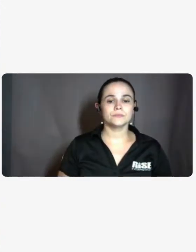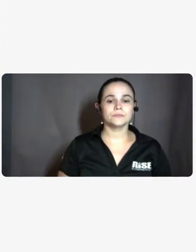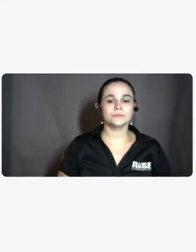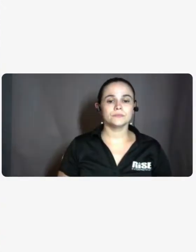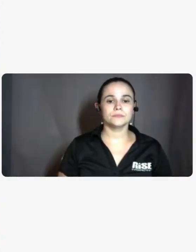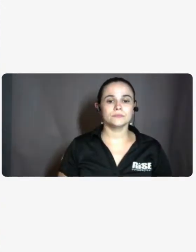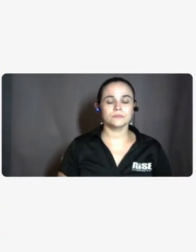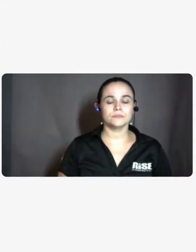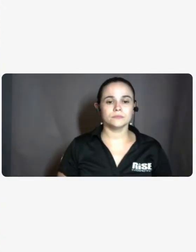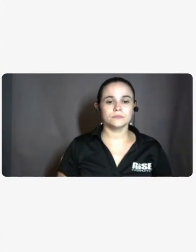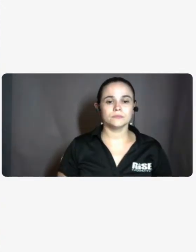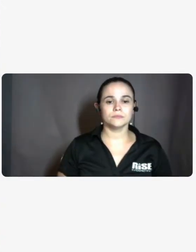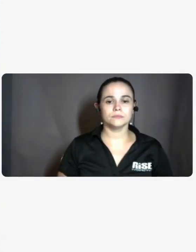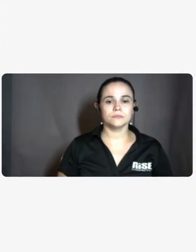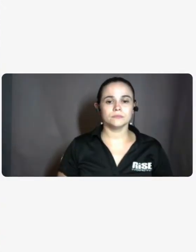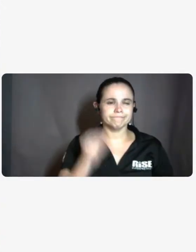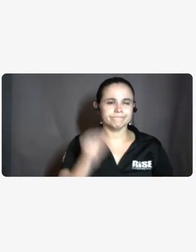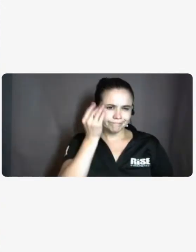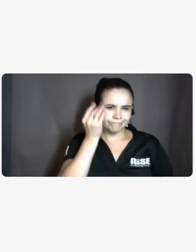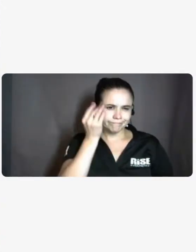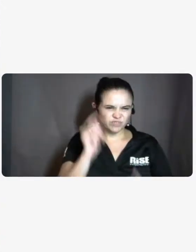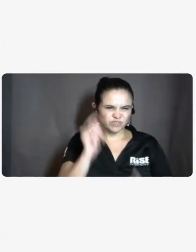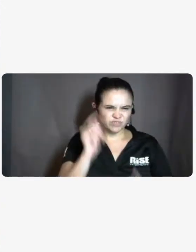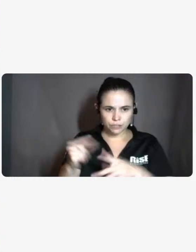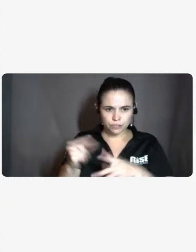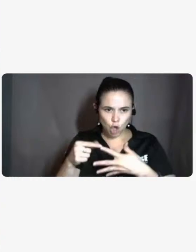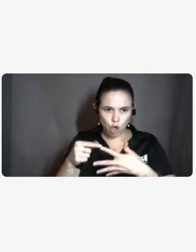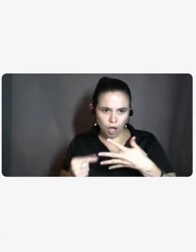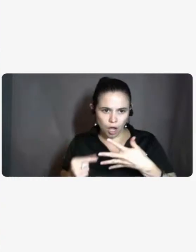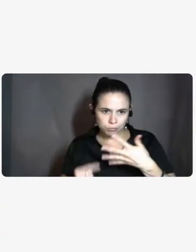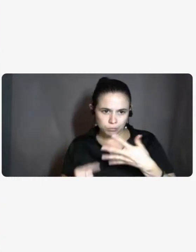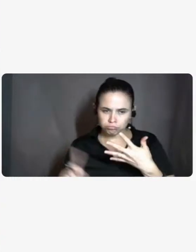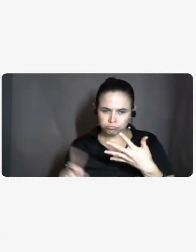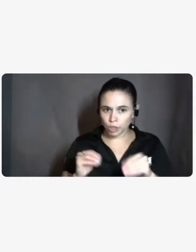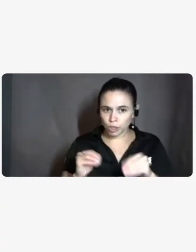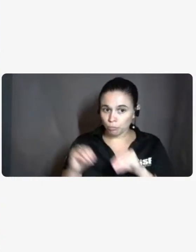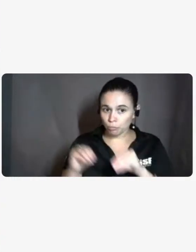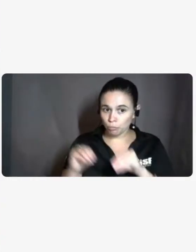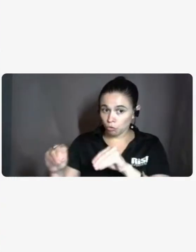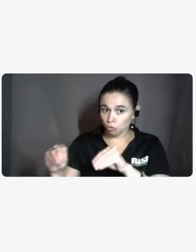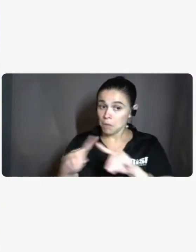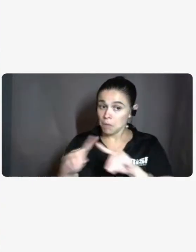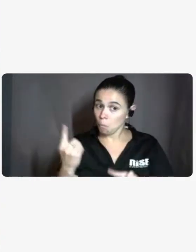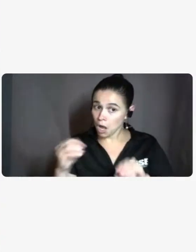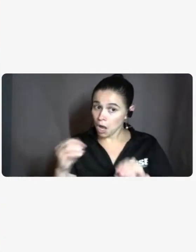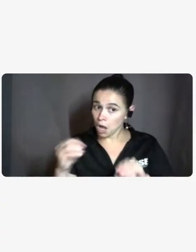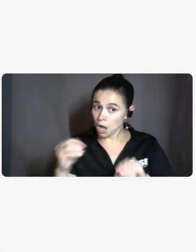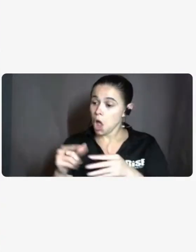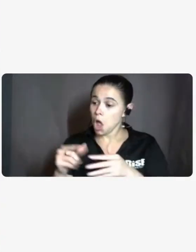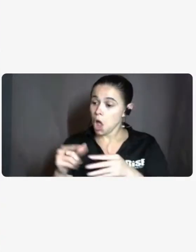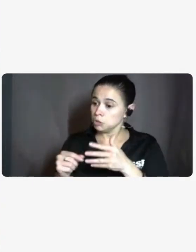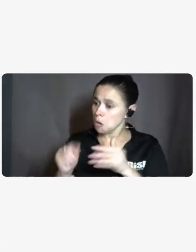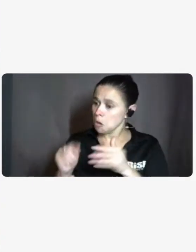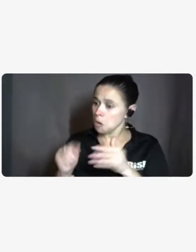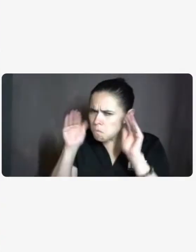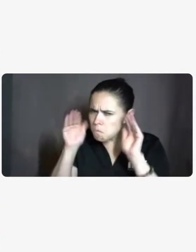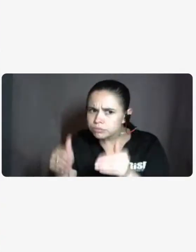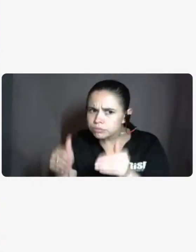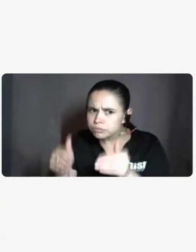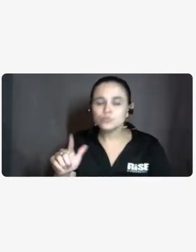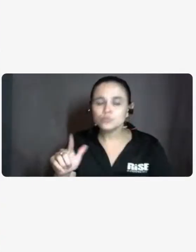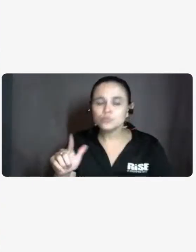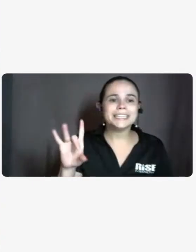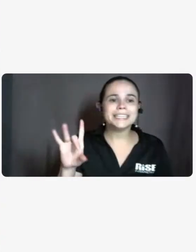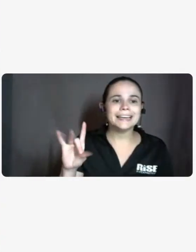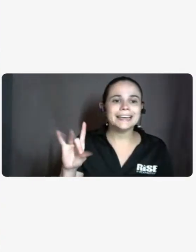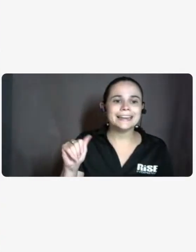but one of the options that we're looking very hard at is there's a 28-acre parcel that